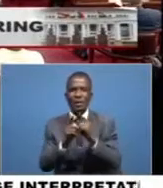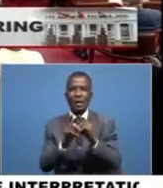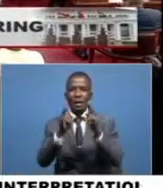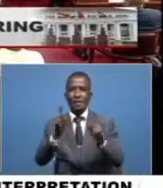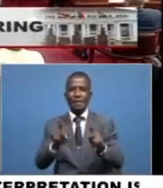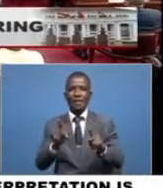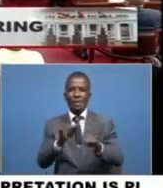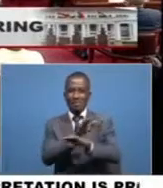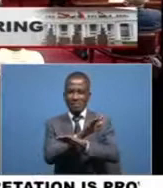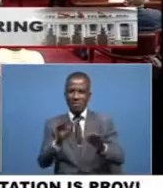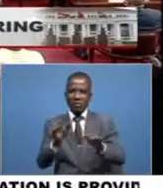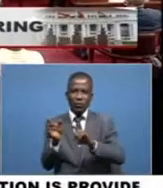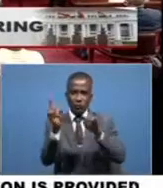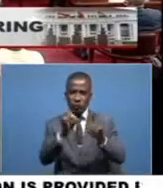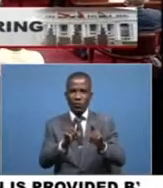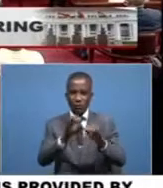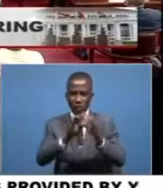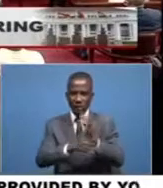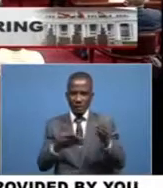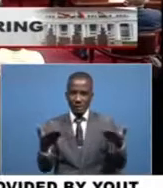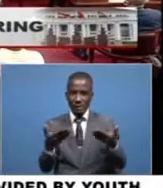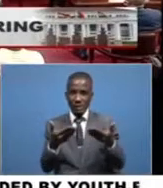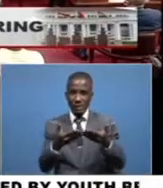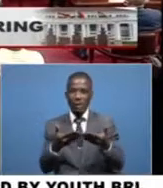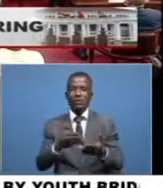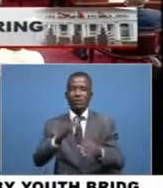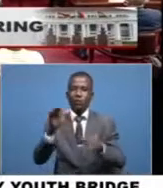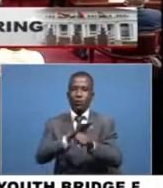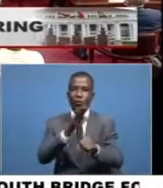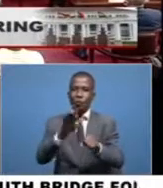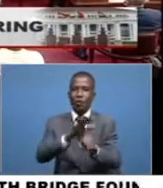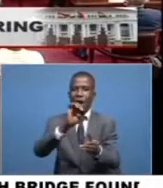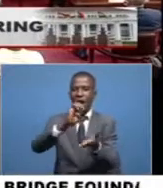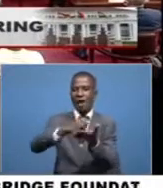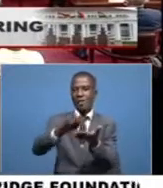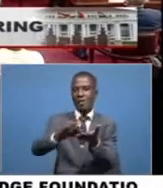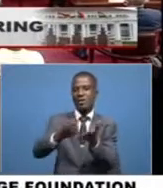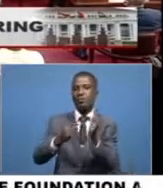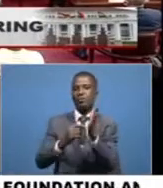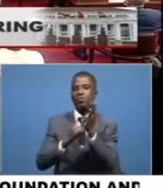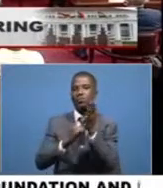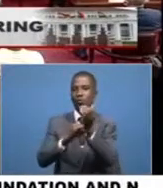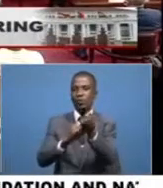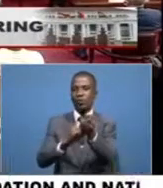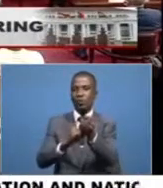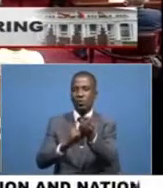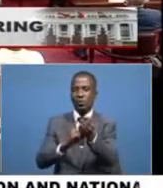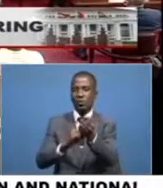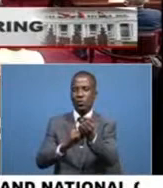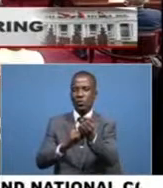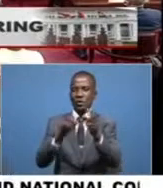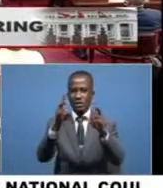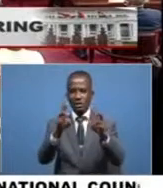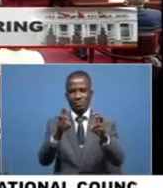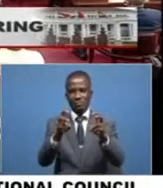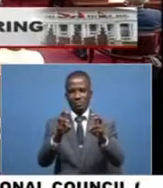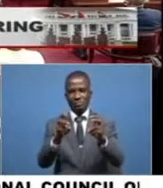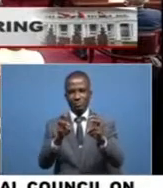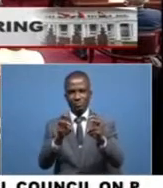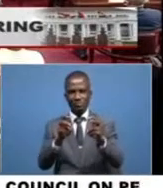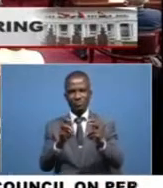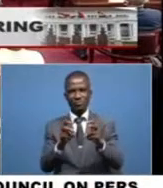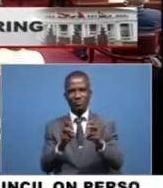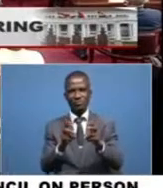aid the plaintiff only when he introduces sufficient evidence to establish a prima facie case